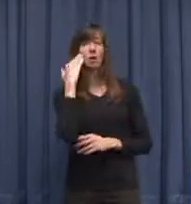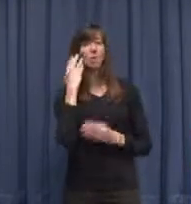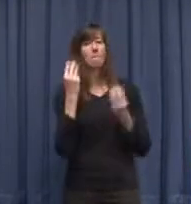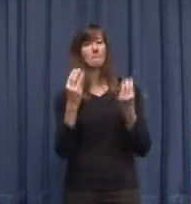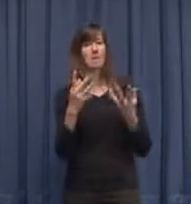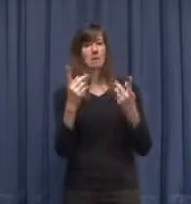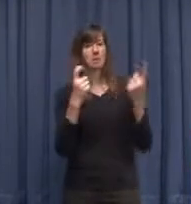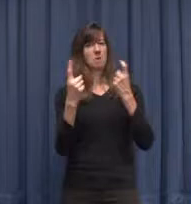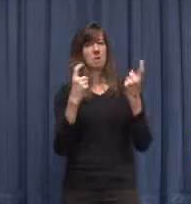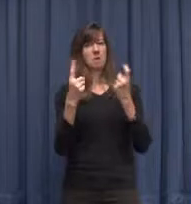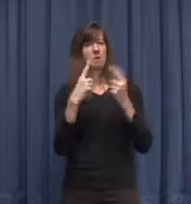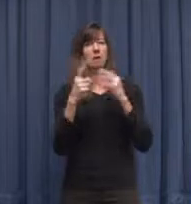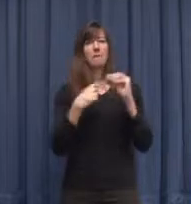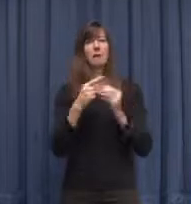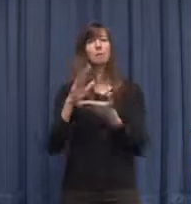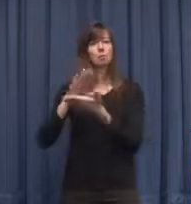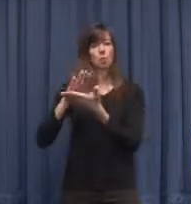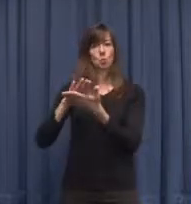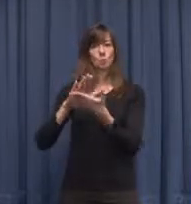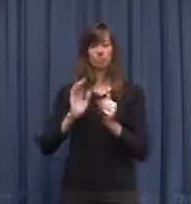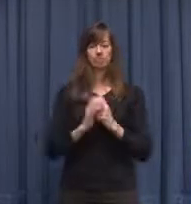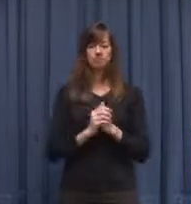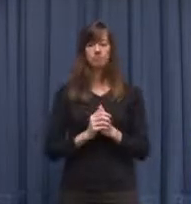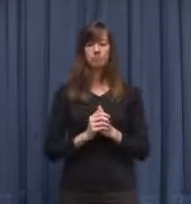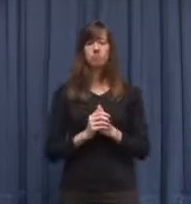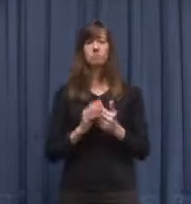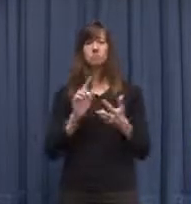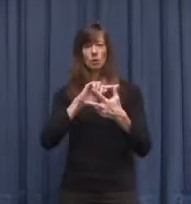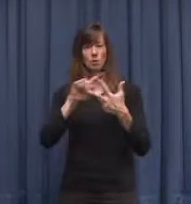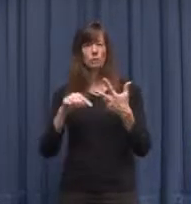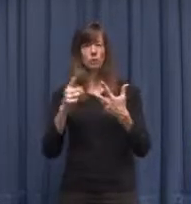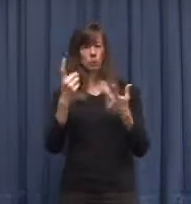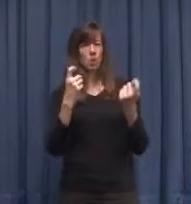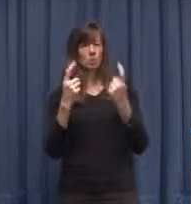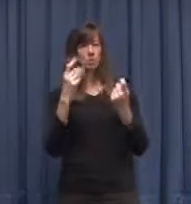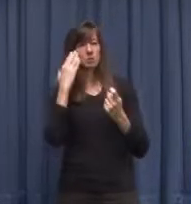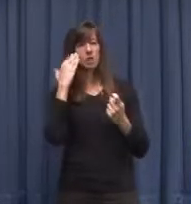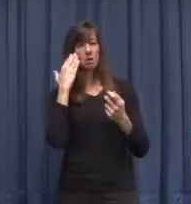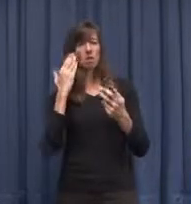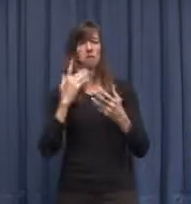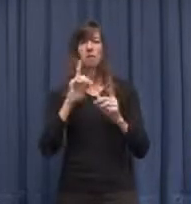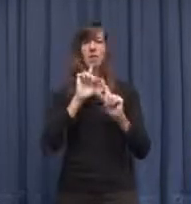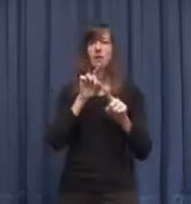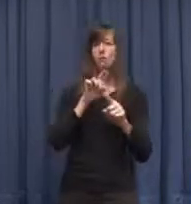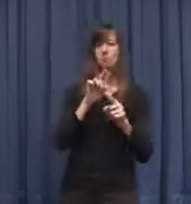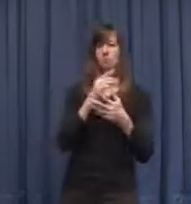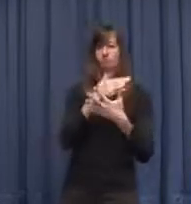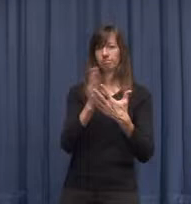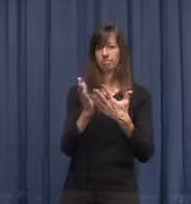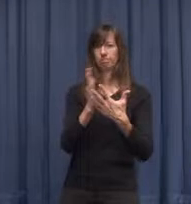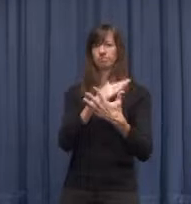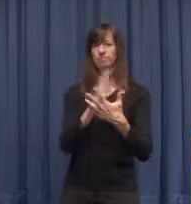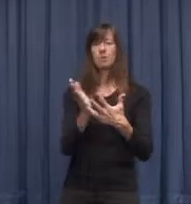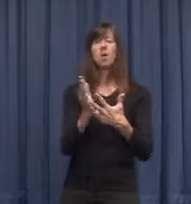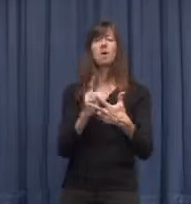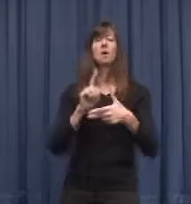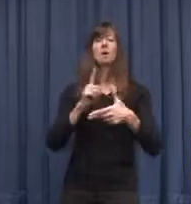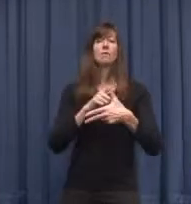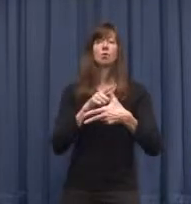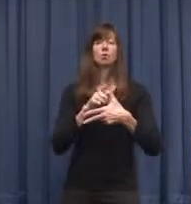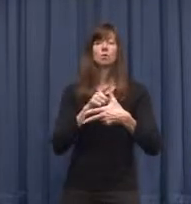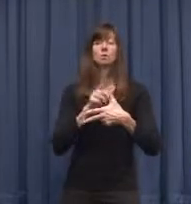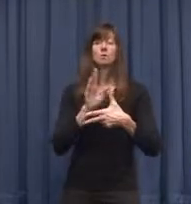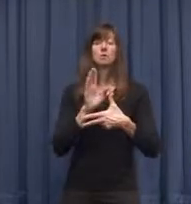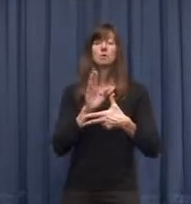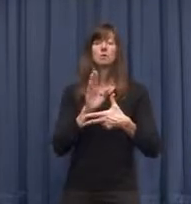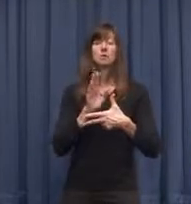So a few part answer to your few part question, Paul. Number one, the state